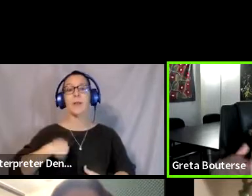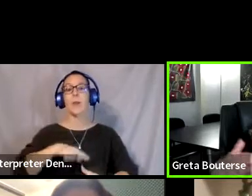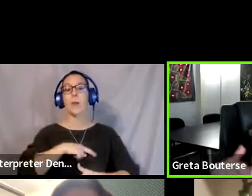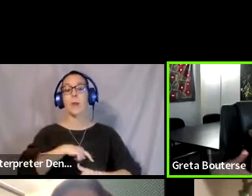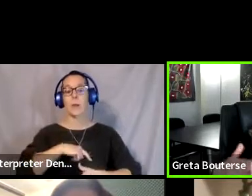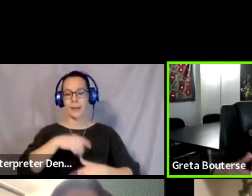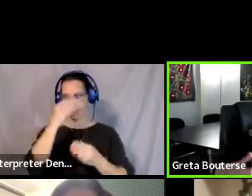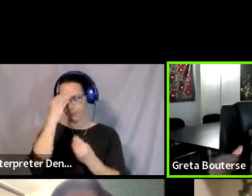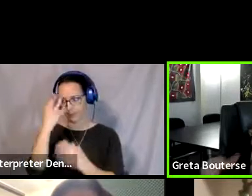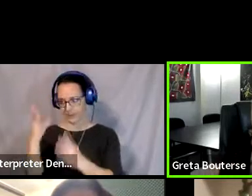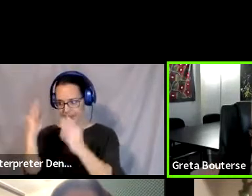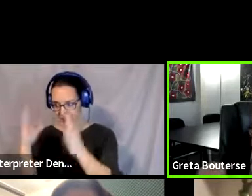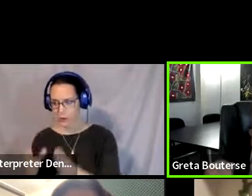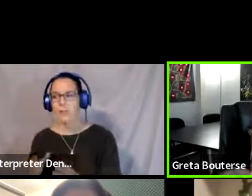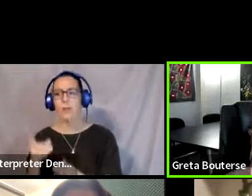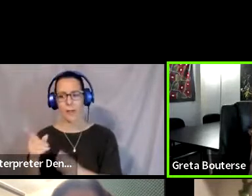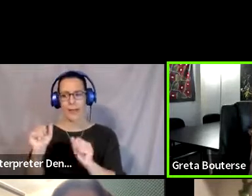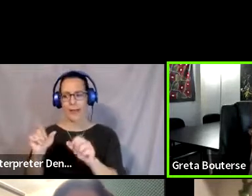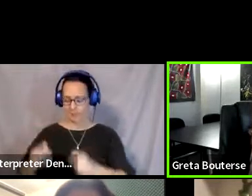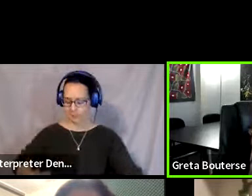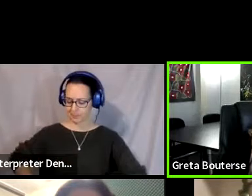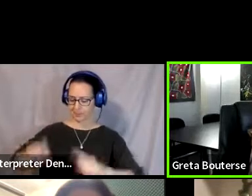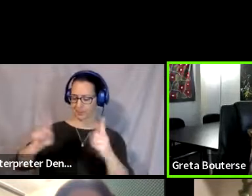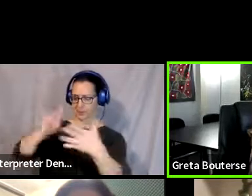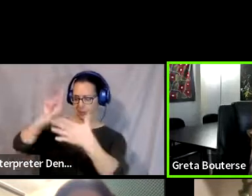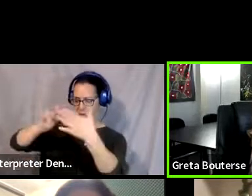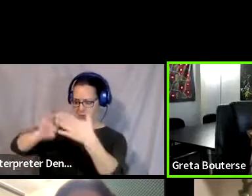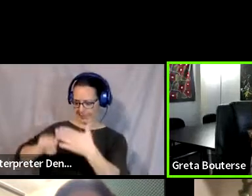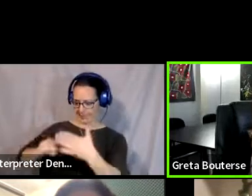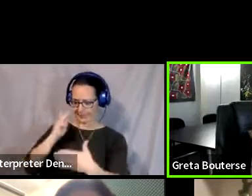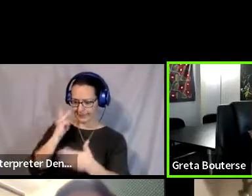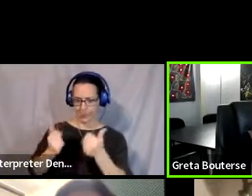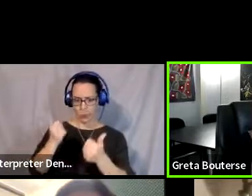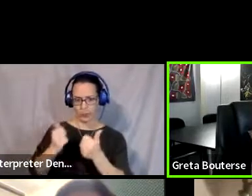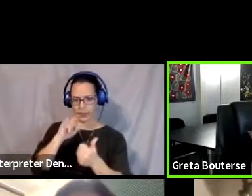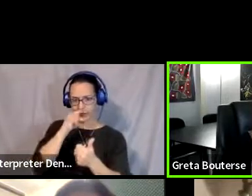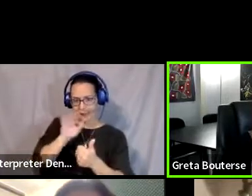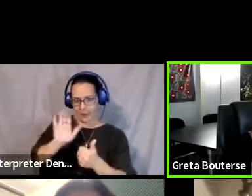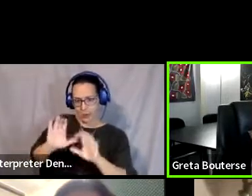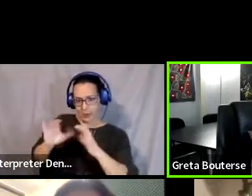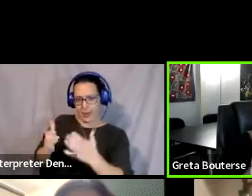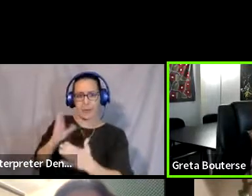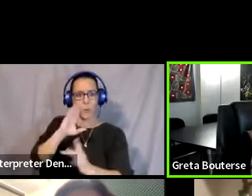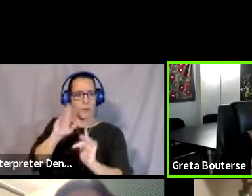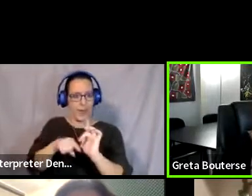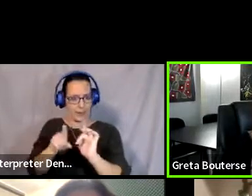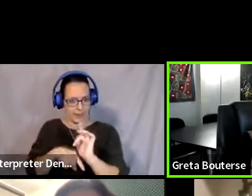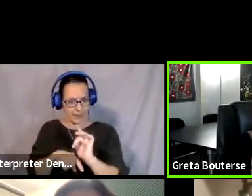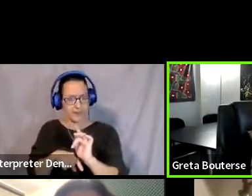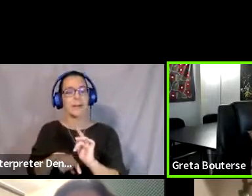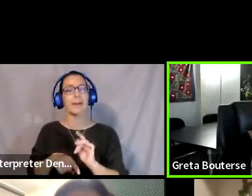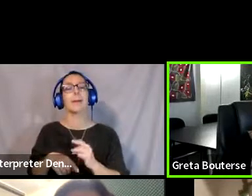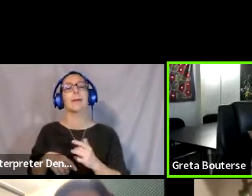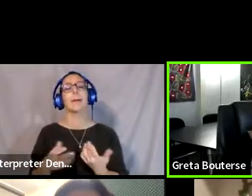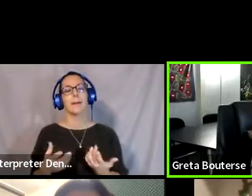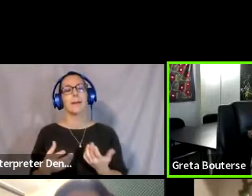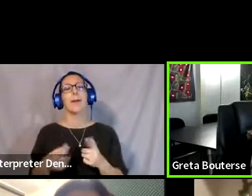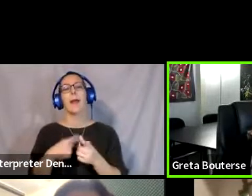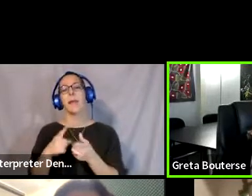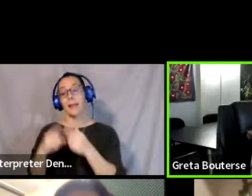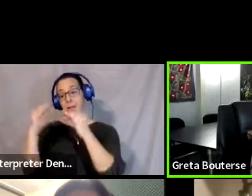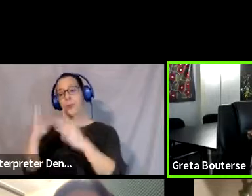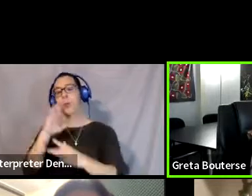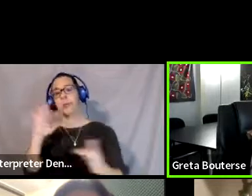teachers. They're trying to check that to see which kids of their own in their classes are going to be out, and they'll be contacting.